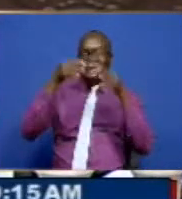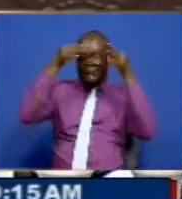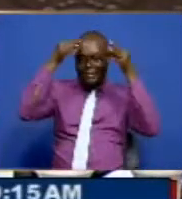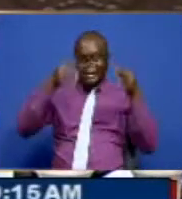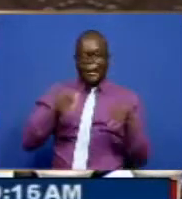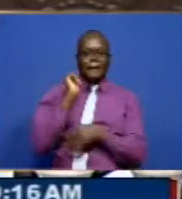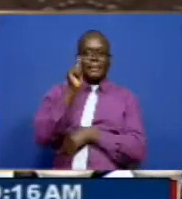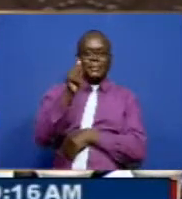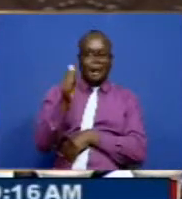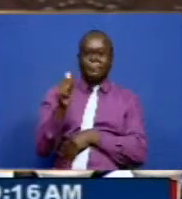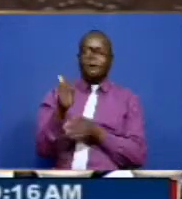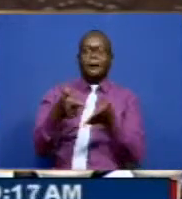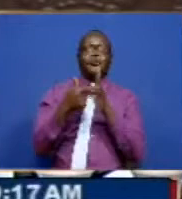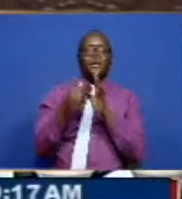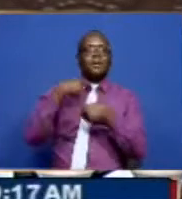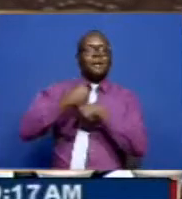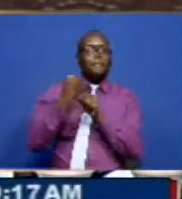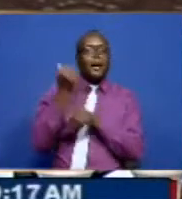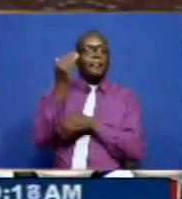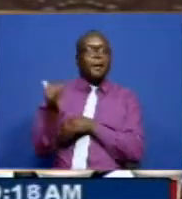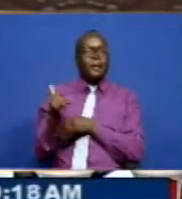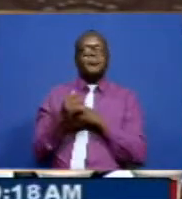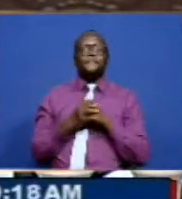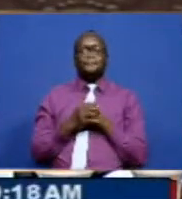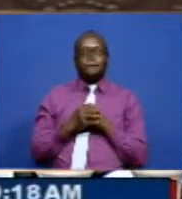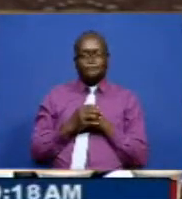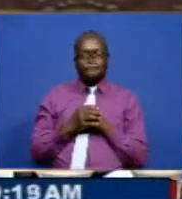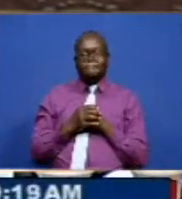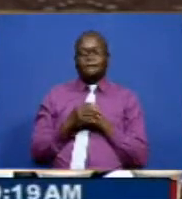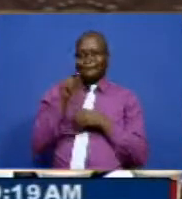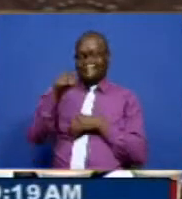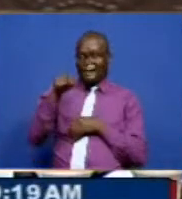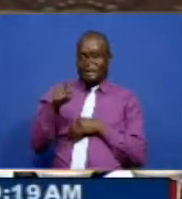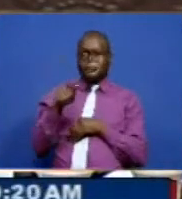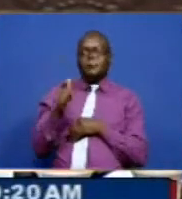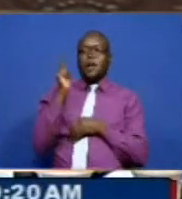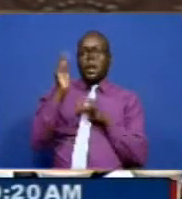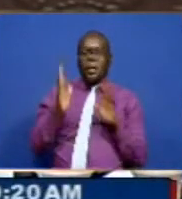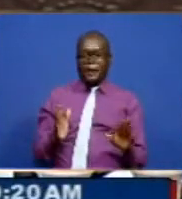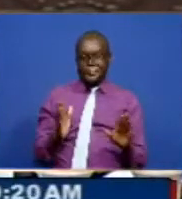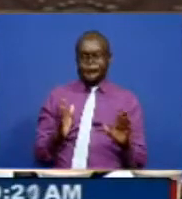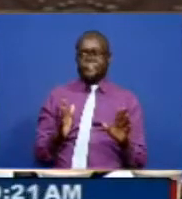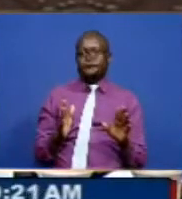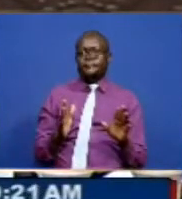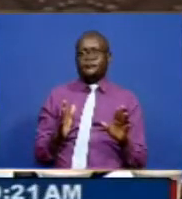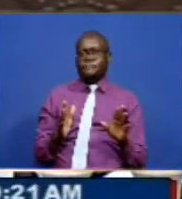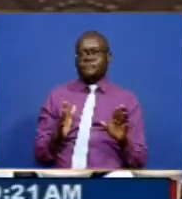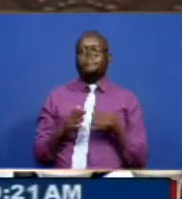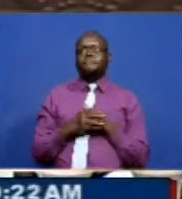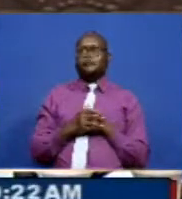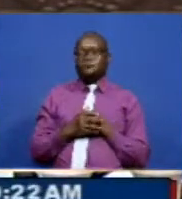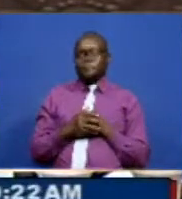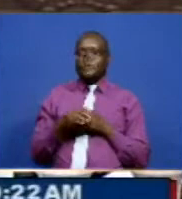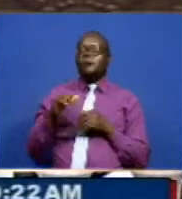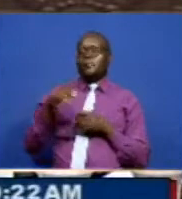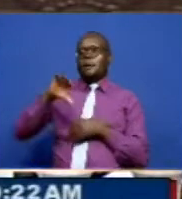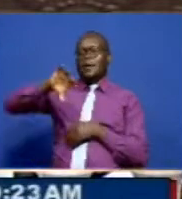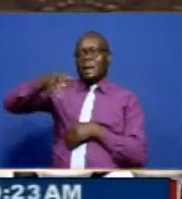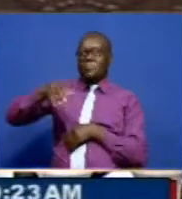itself on the request made by the said advocates on behalf of the County